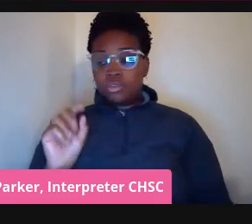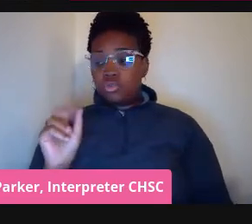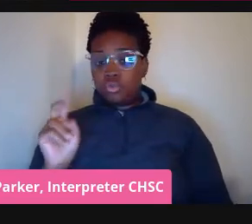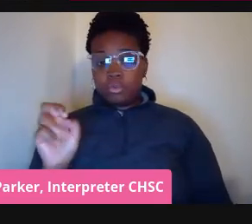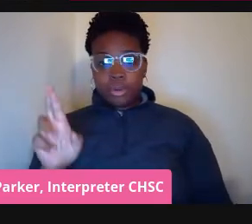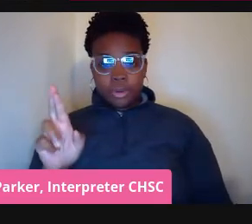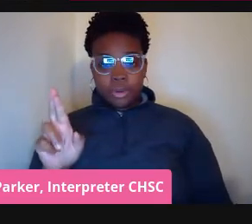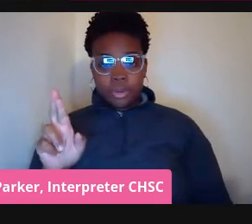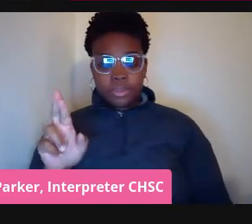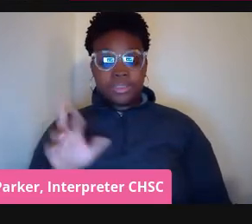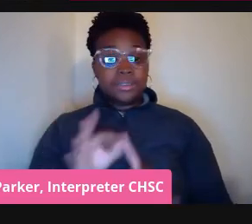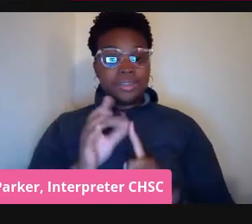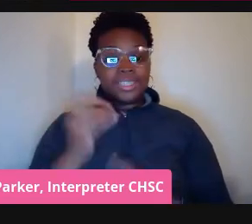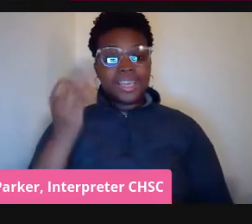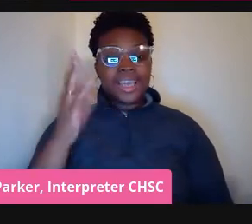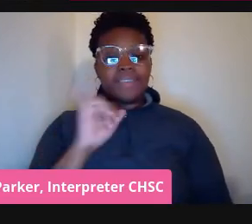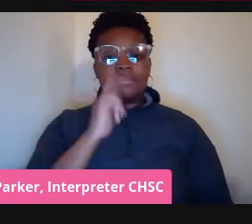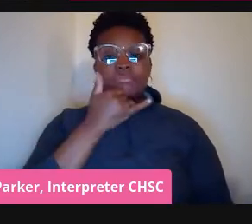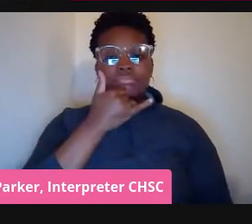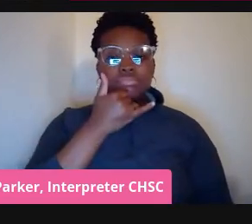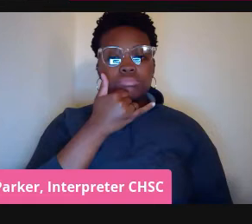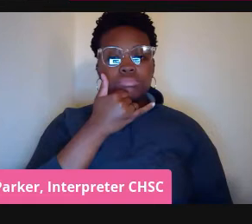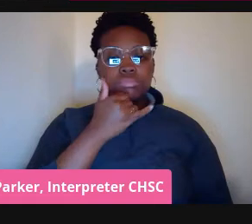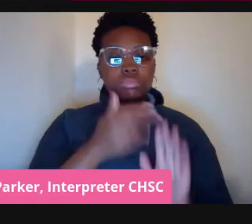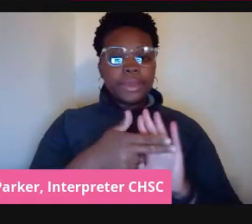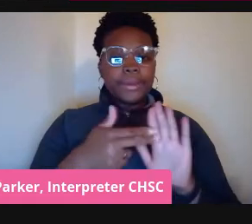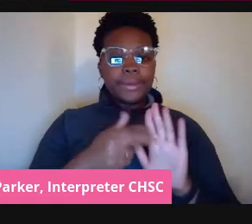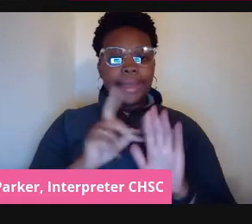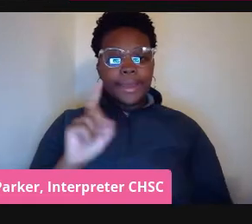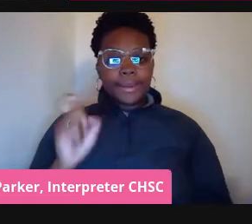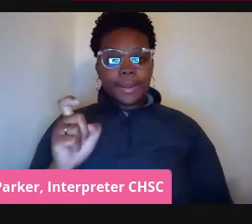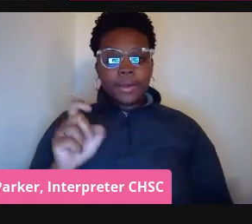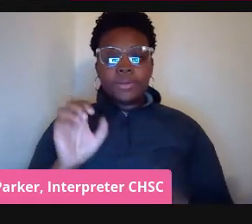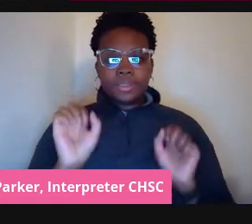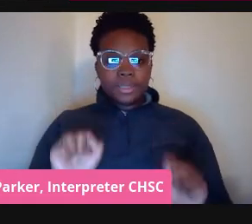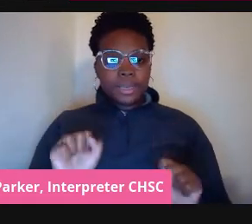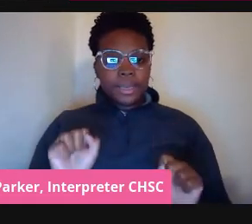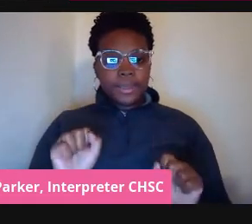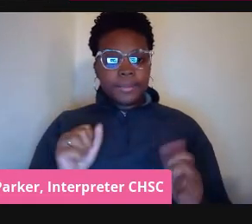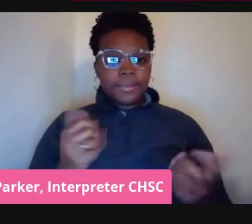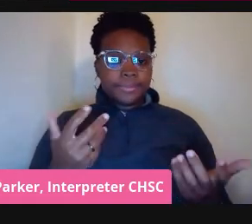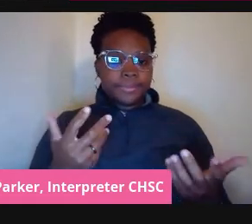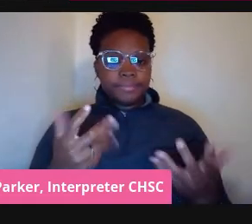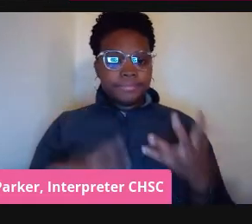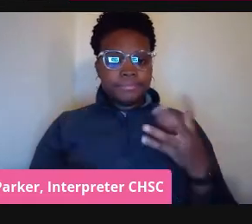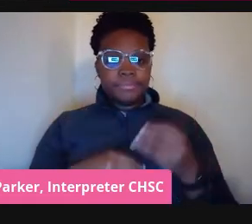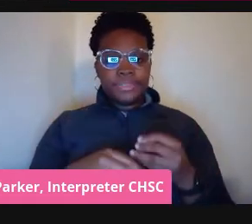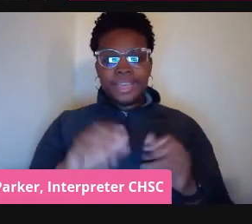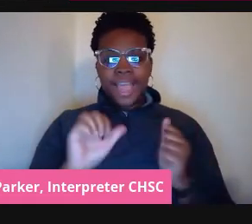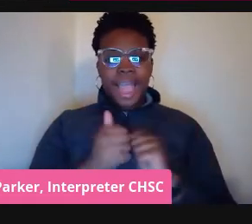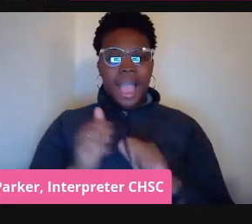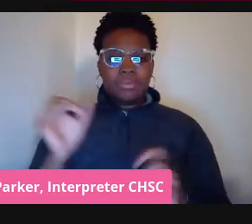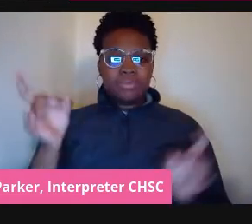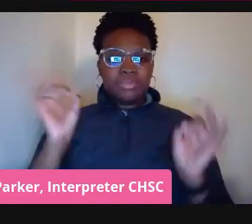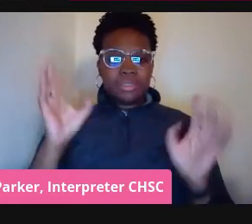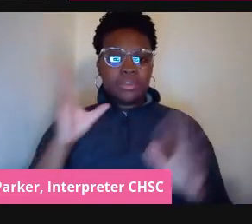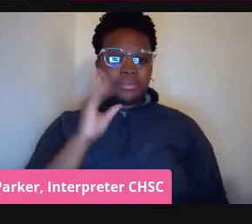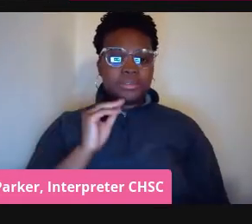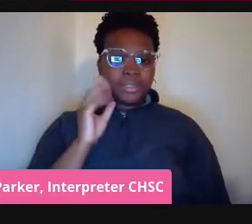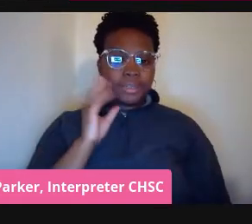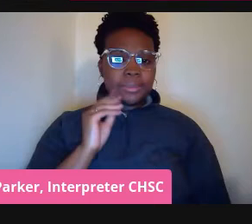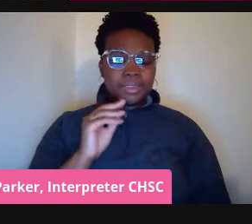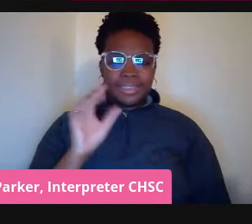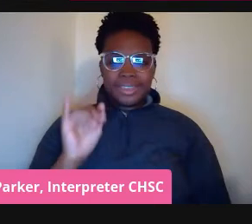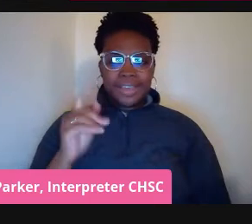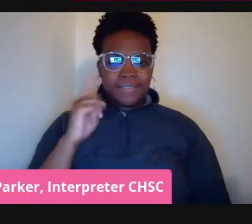that's misdiagnosed, can just be compounded on how terrible of an experience that can be for so